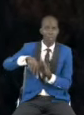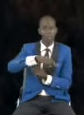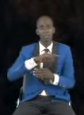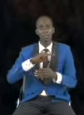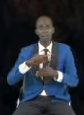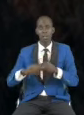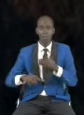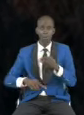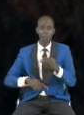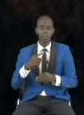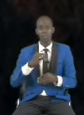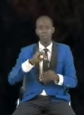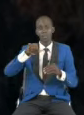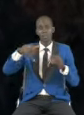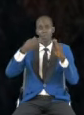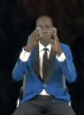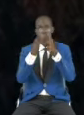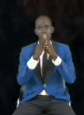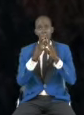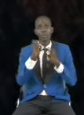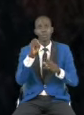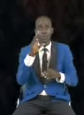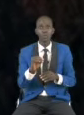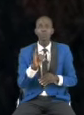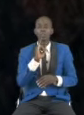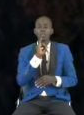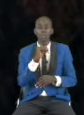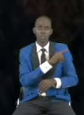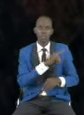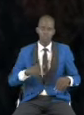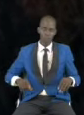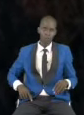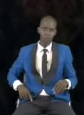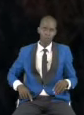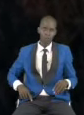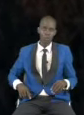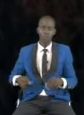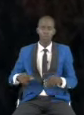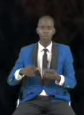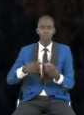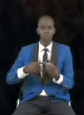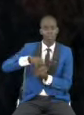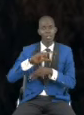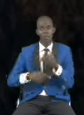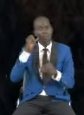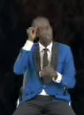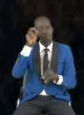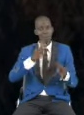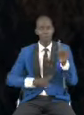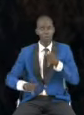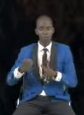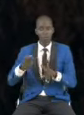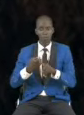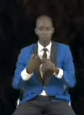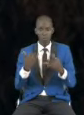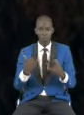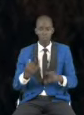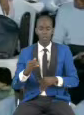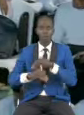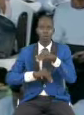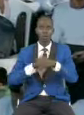so the Lord is round about his people from henceforth, even forever.